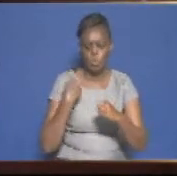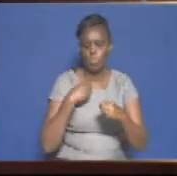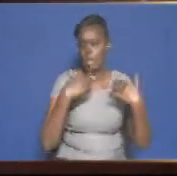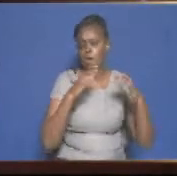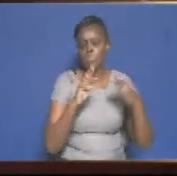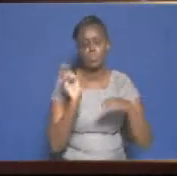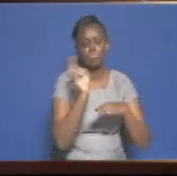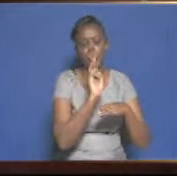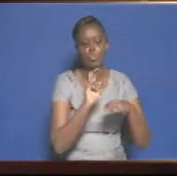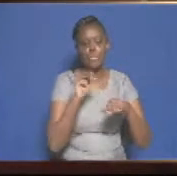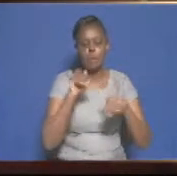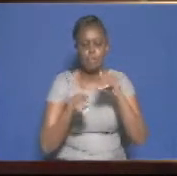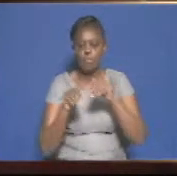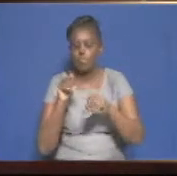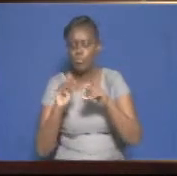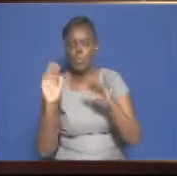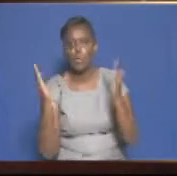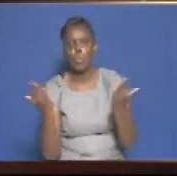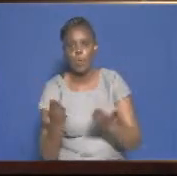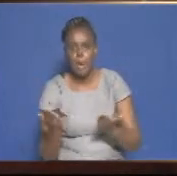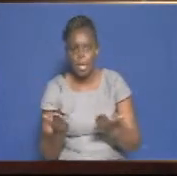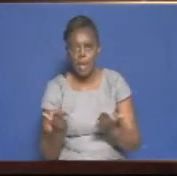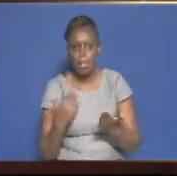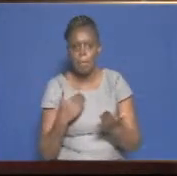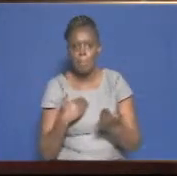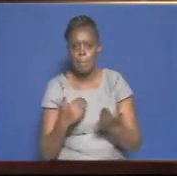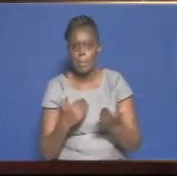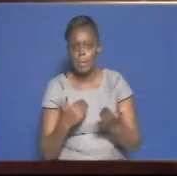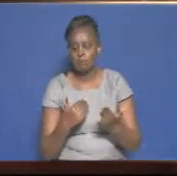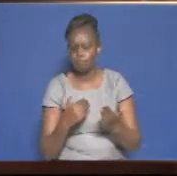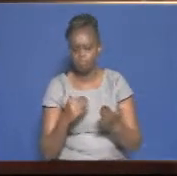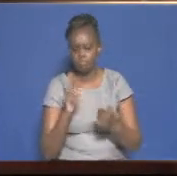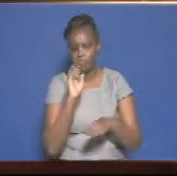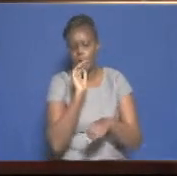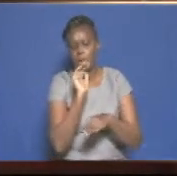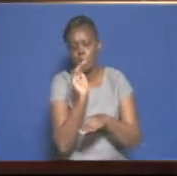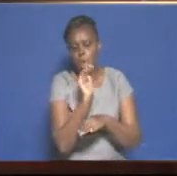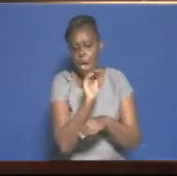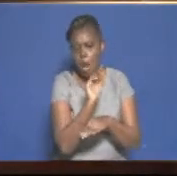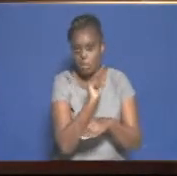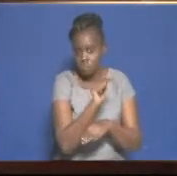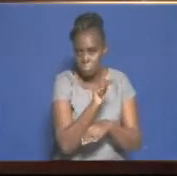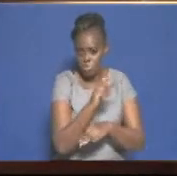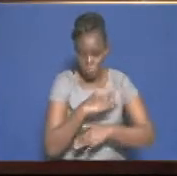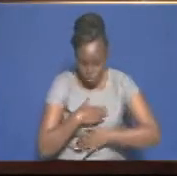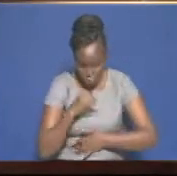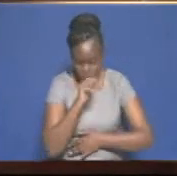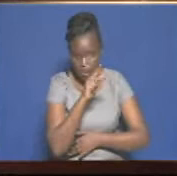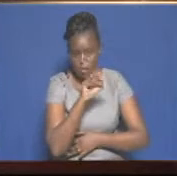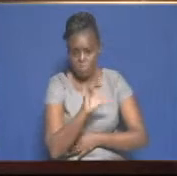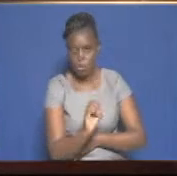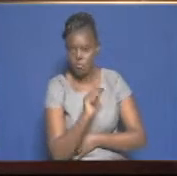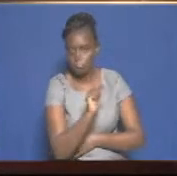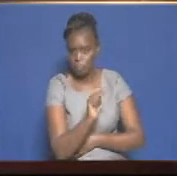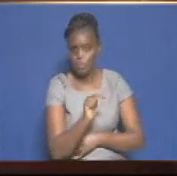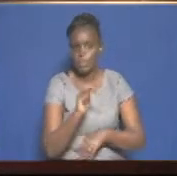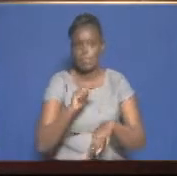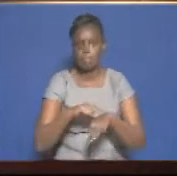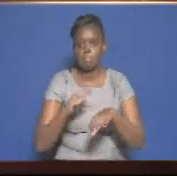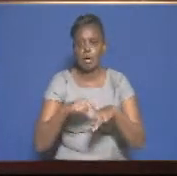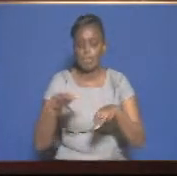aligned to him in the political matrix of the Siaya County. But unfortunately, in our camp,